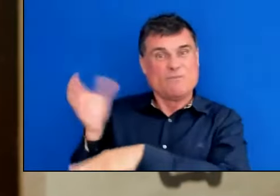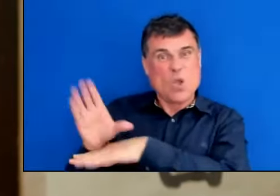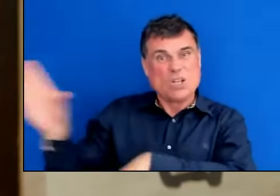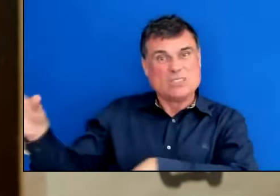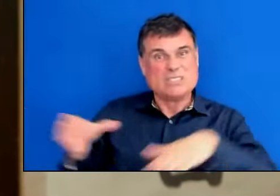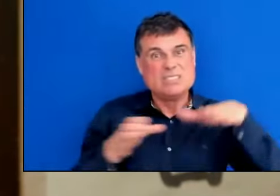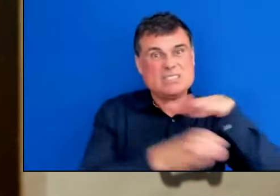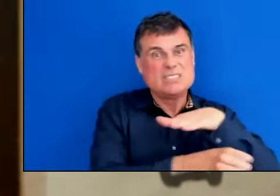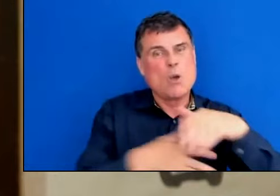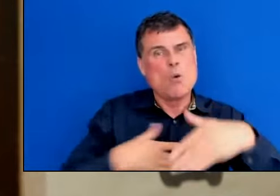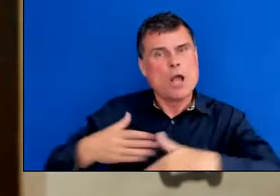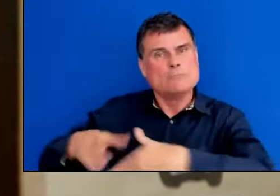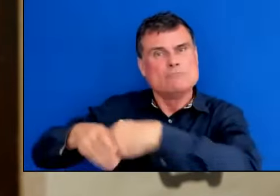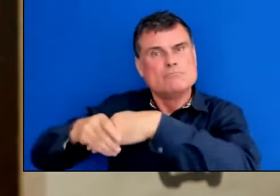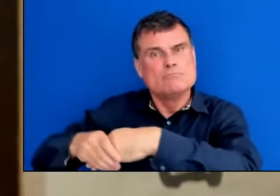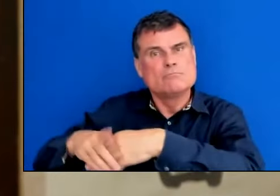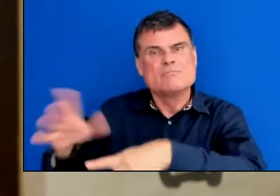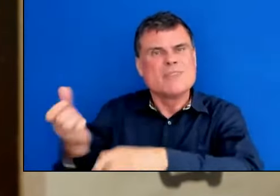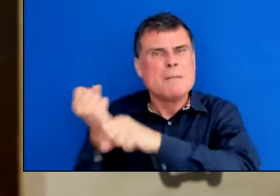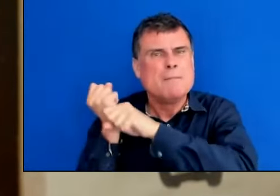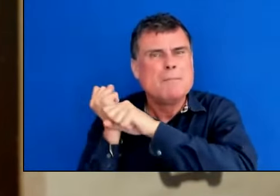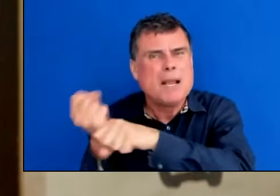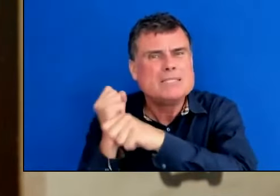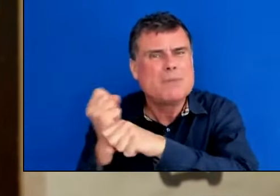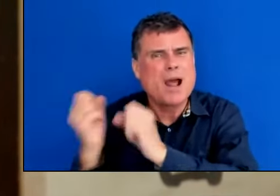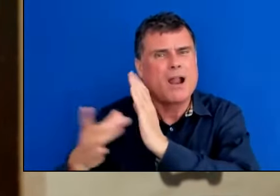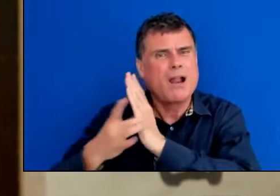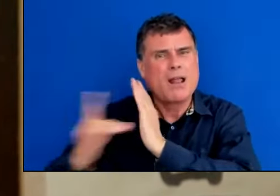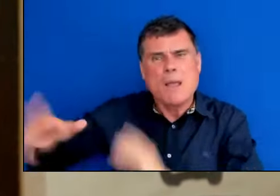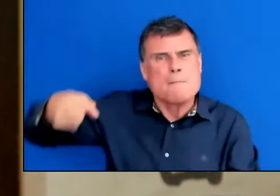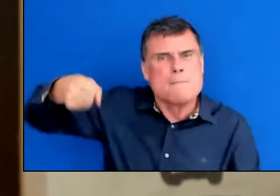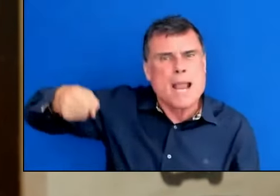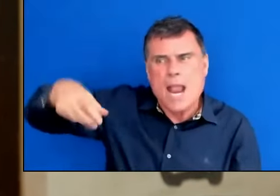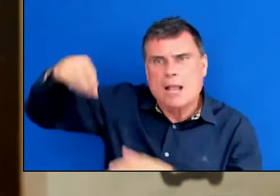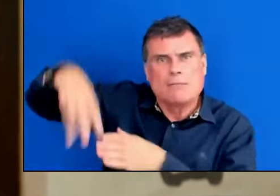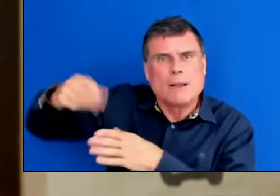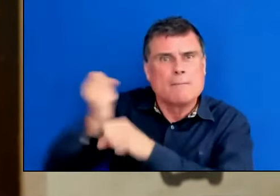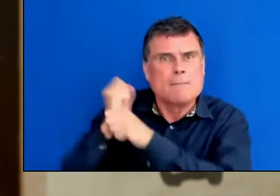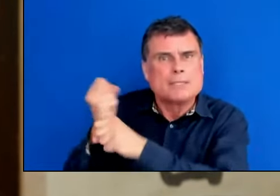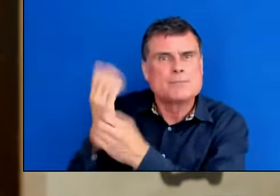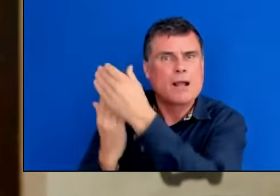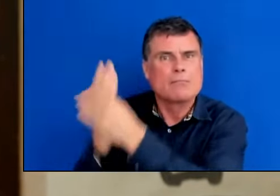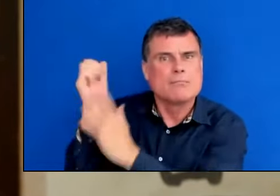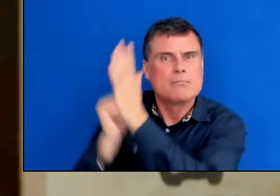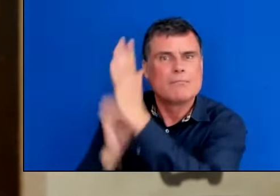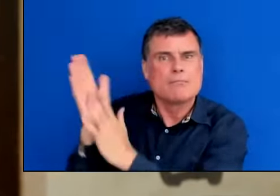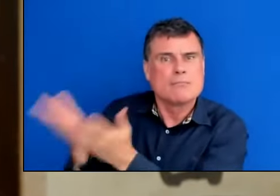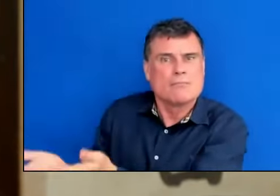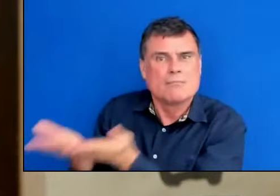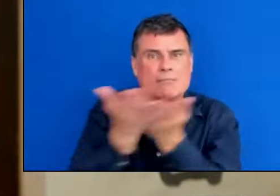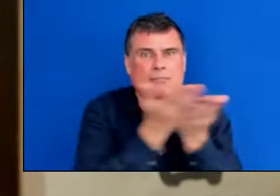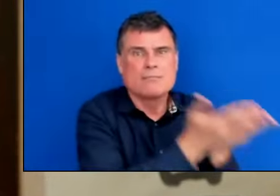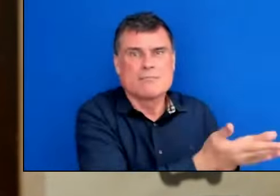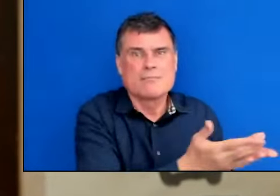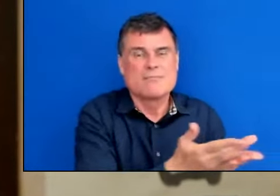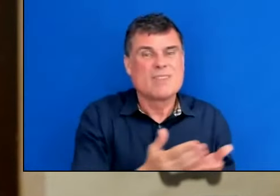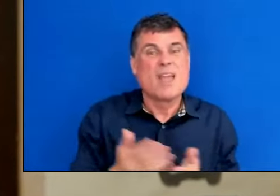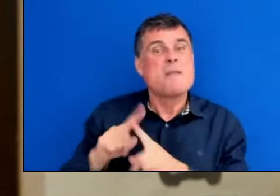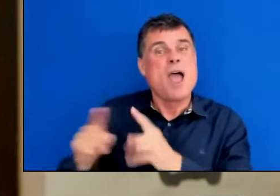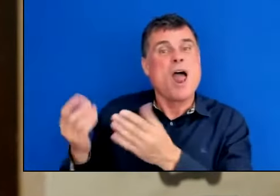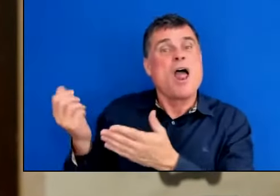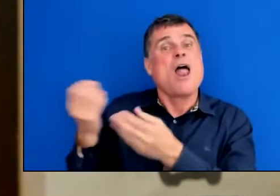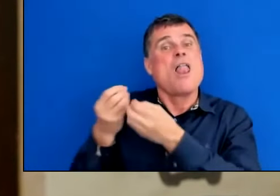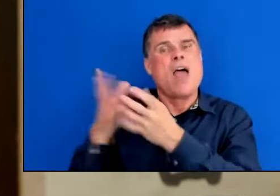who had one case to take with them, but they managed to get their baseball glove into that bag, perhaps leaving something more